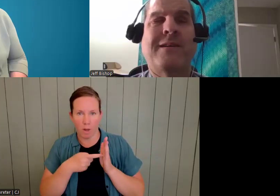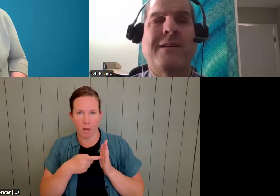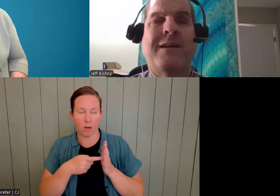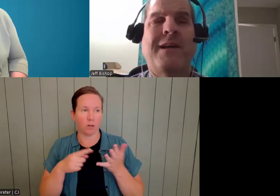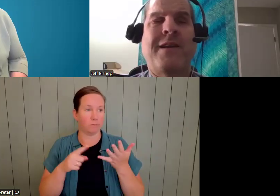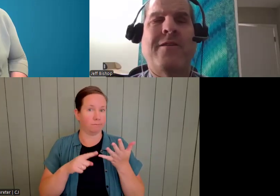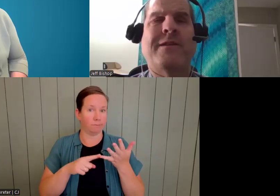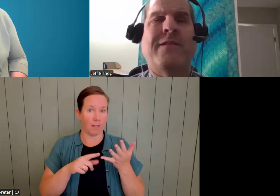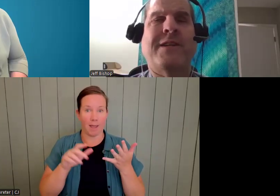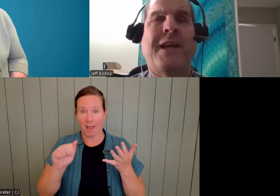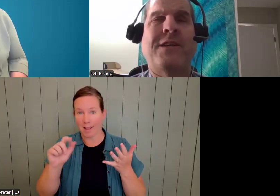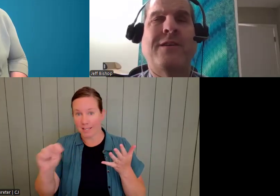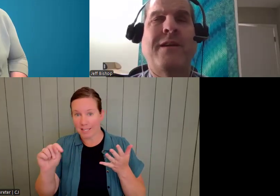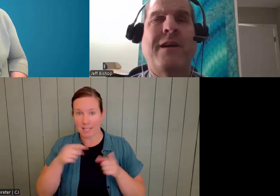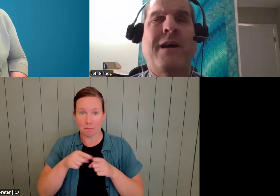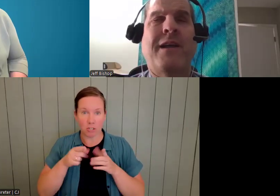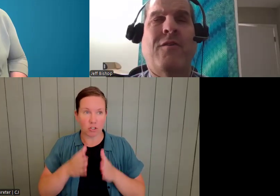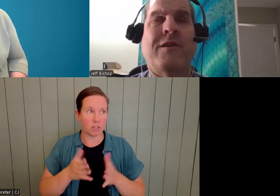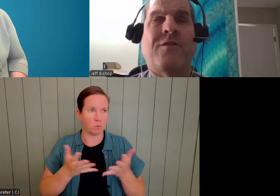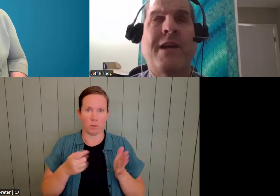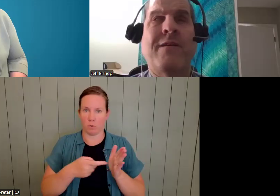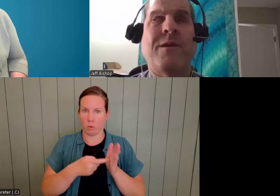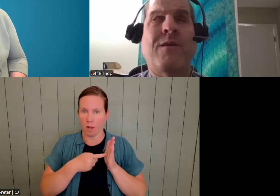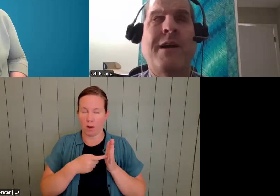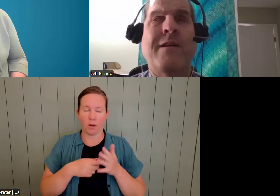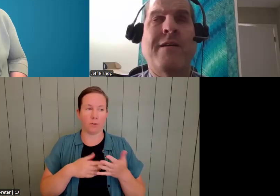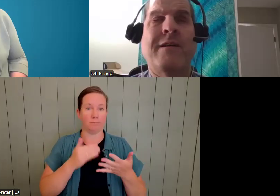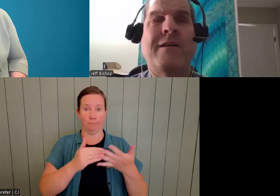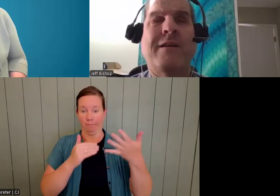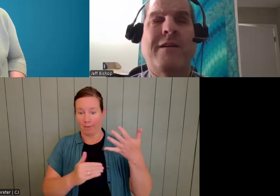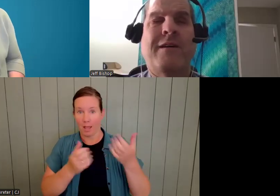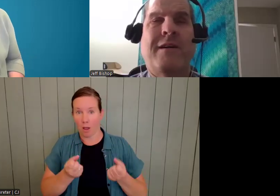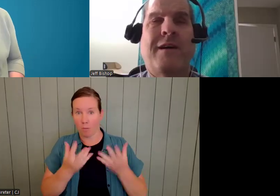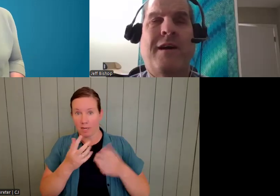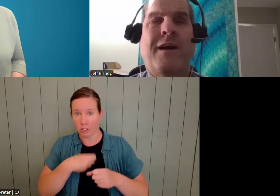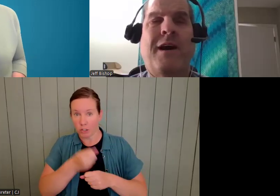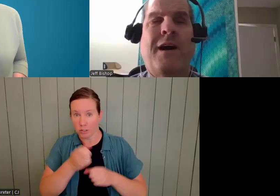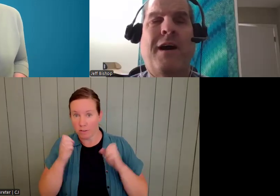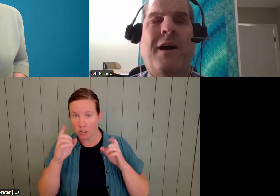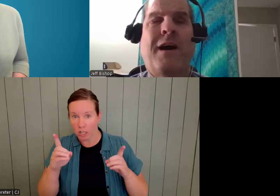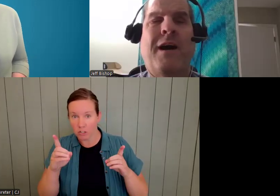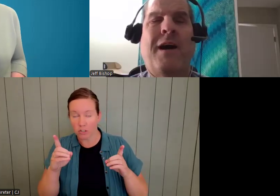specialists, years of education or training required.